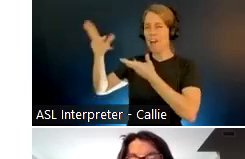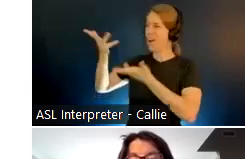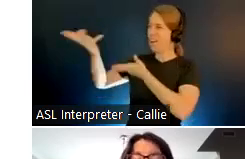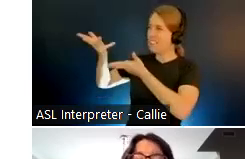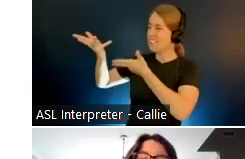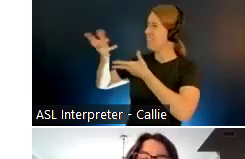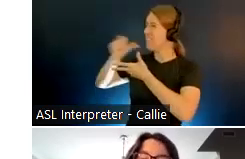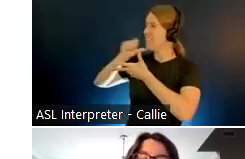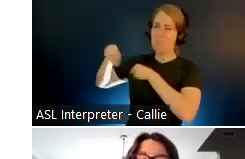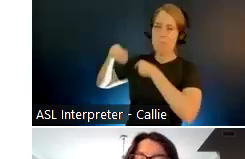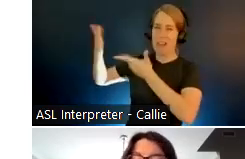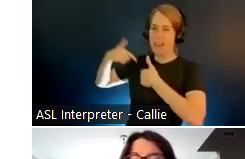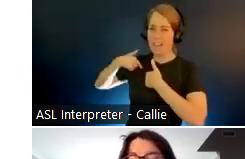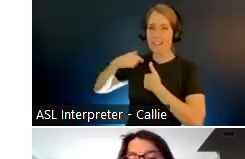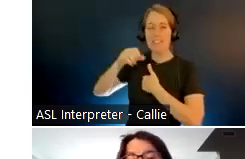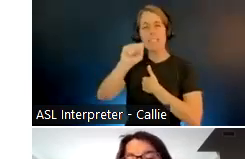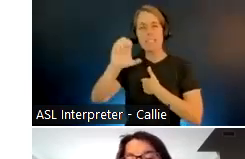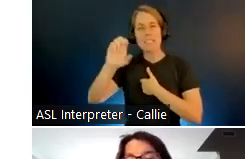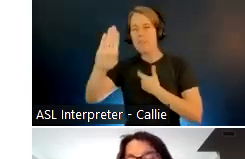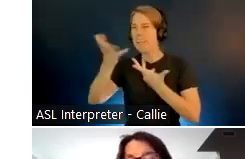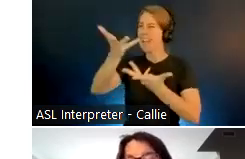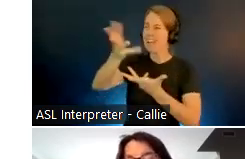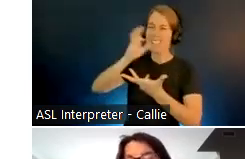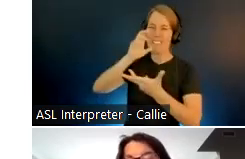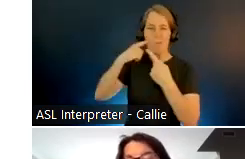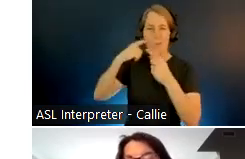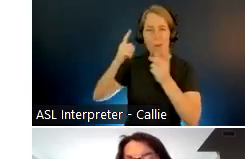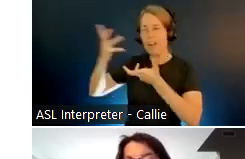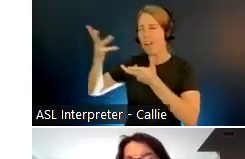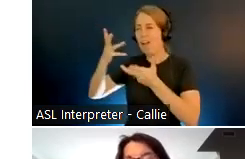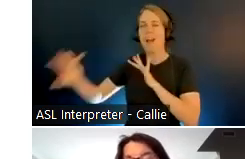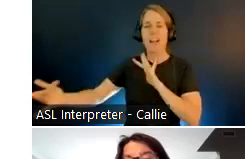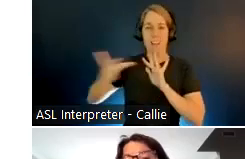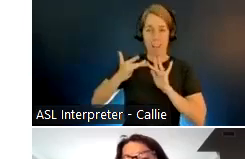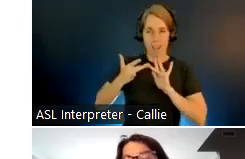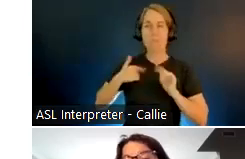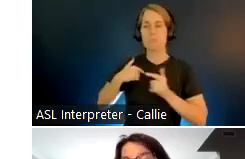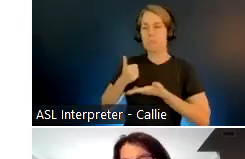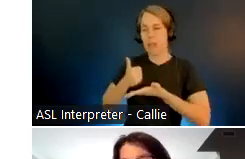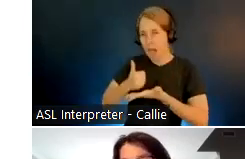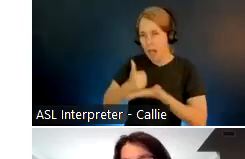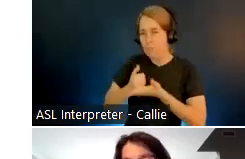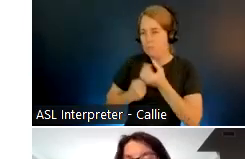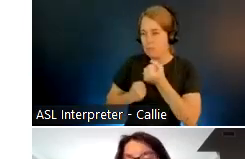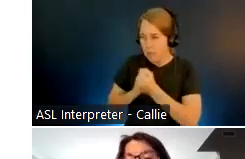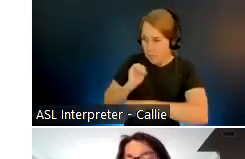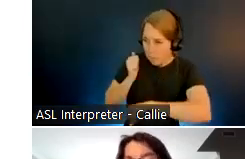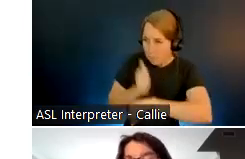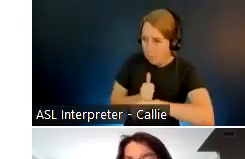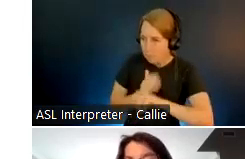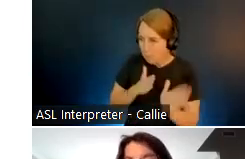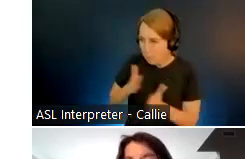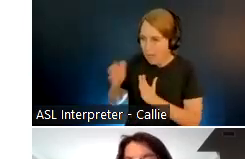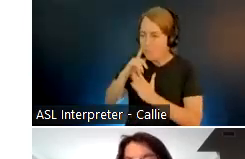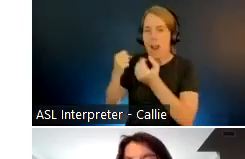for the Blind. They can let us know that, and we can work with them to help set up a plan for how to advocate, to help them advocate